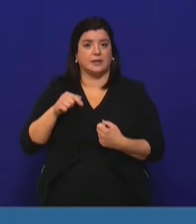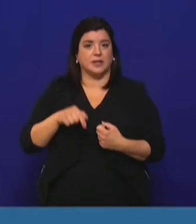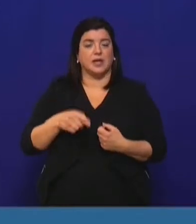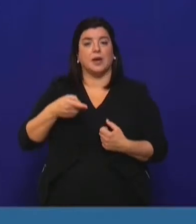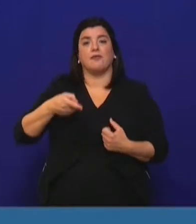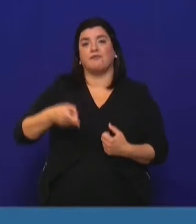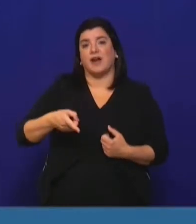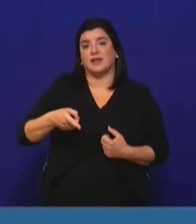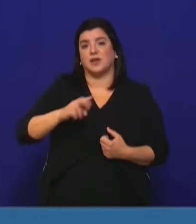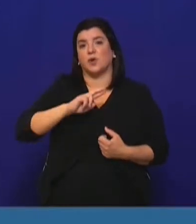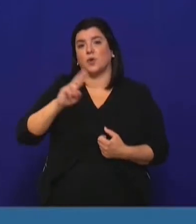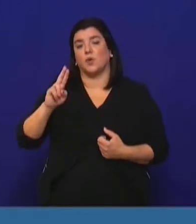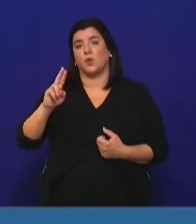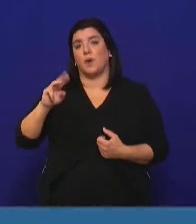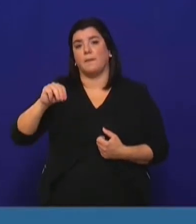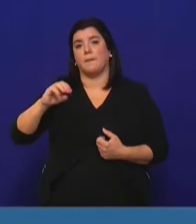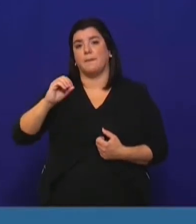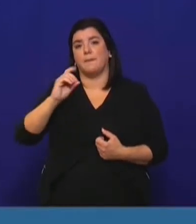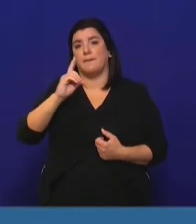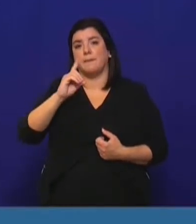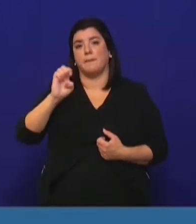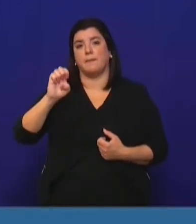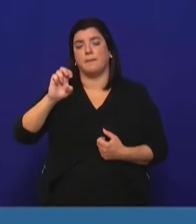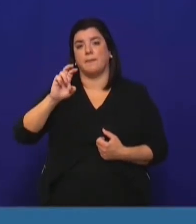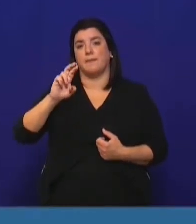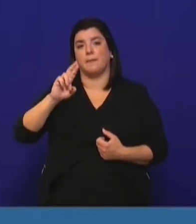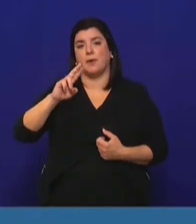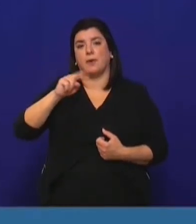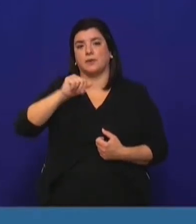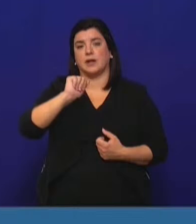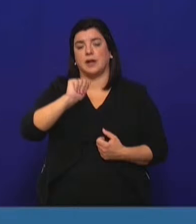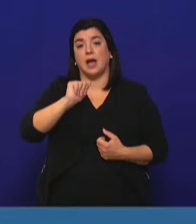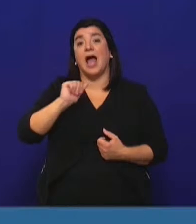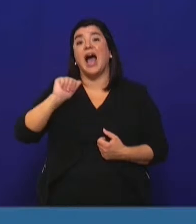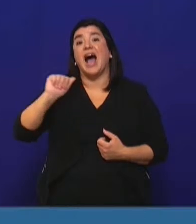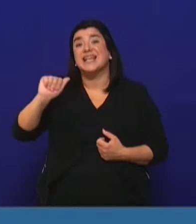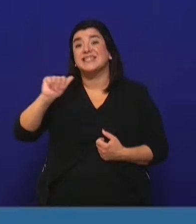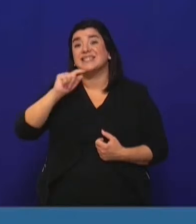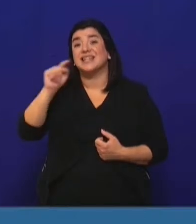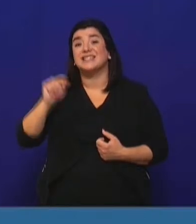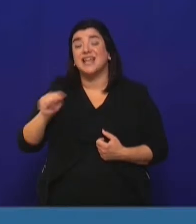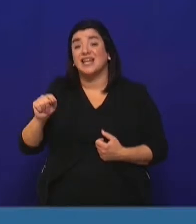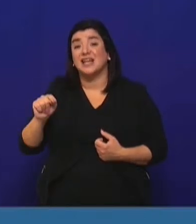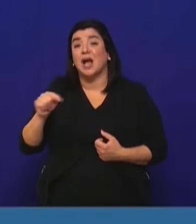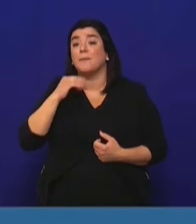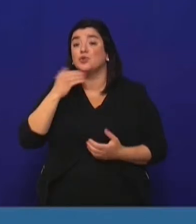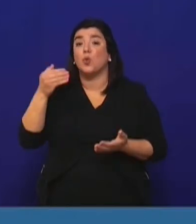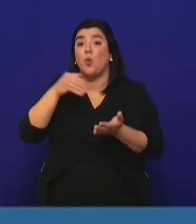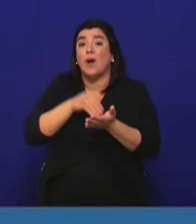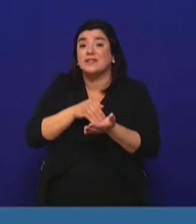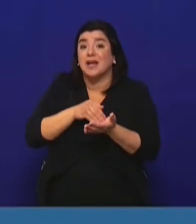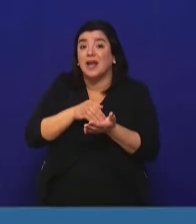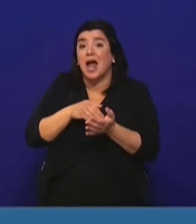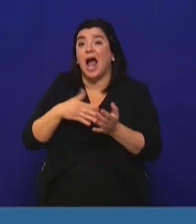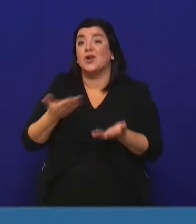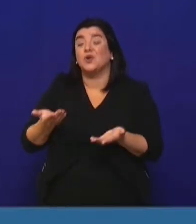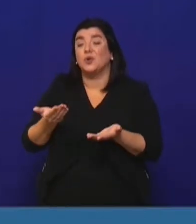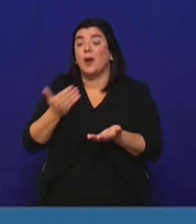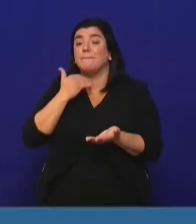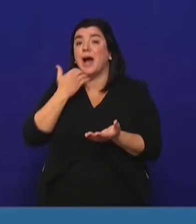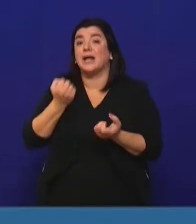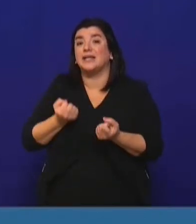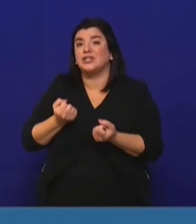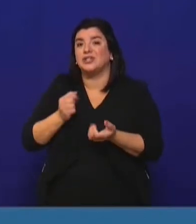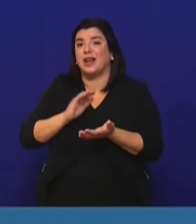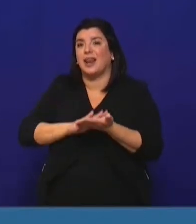tal-Pfizer tal-Moderna tajjeb. Għalissa l-AstraZeneca għadha ma waslitx allura pjani tal-AstraZeneca jkunu wara. Il-pjan huwa li